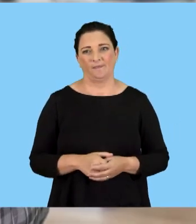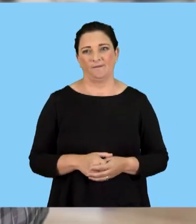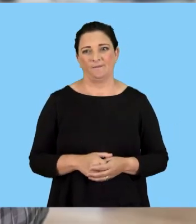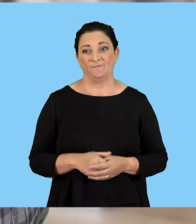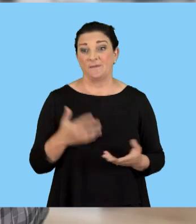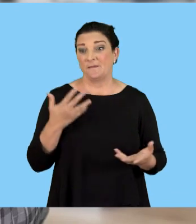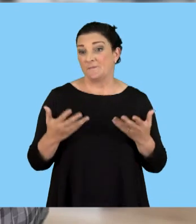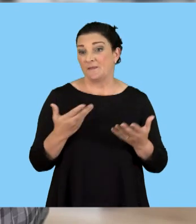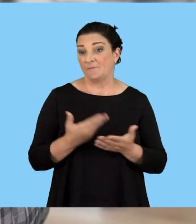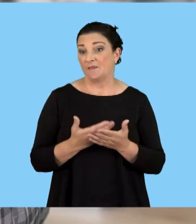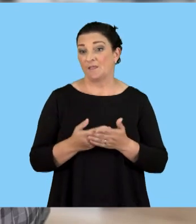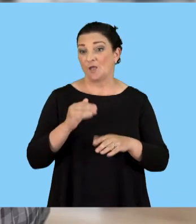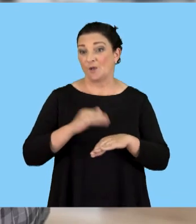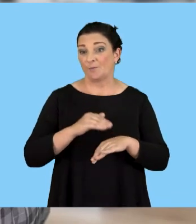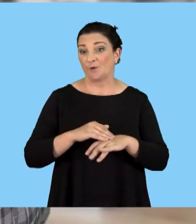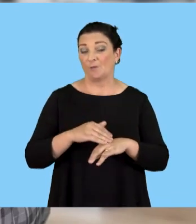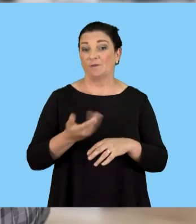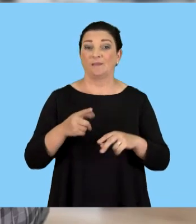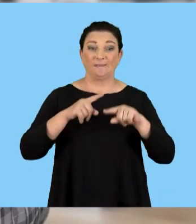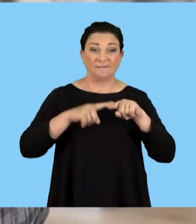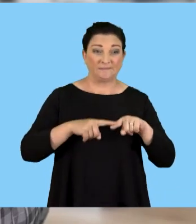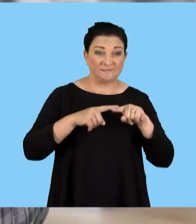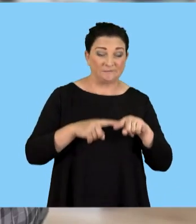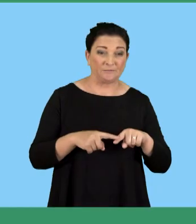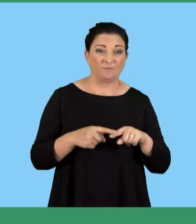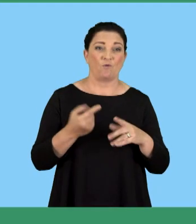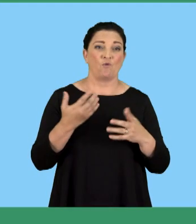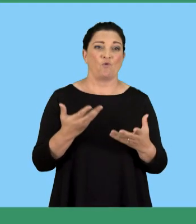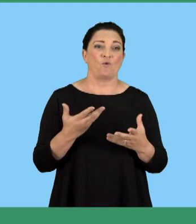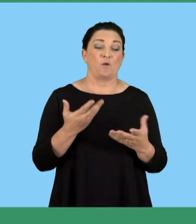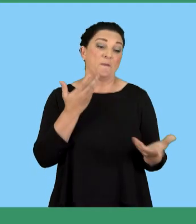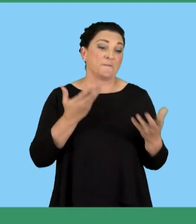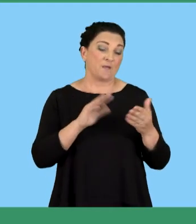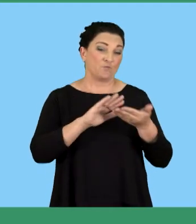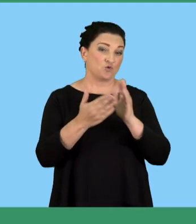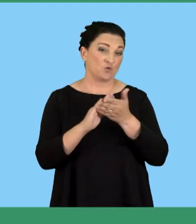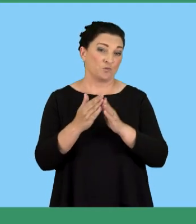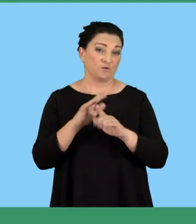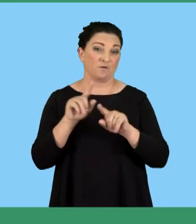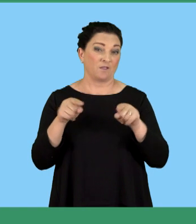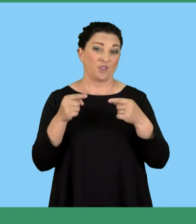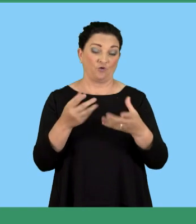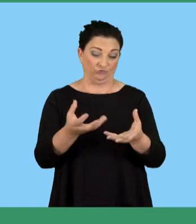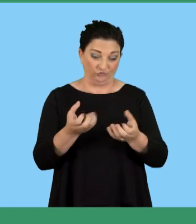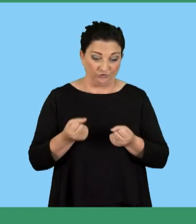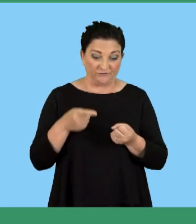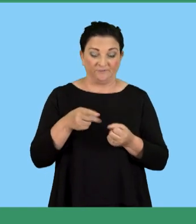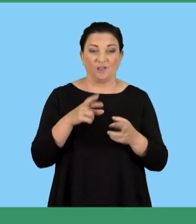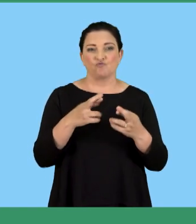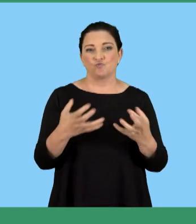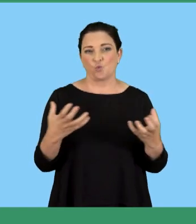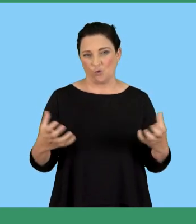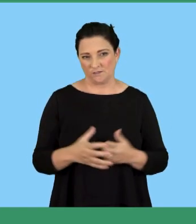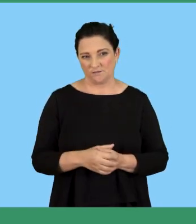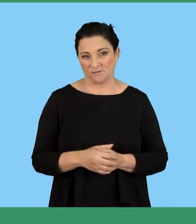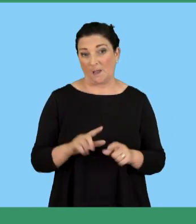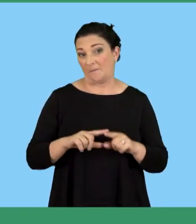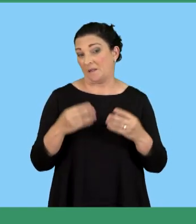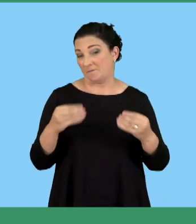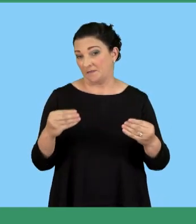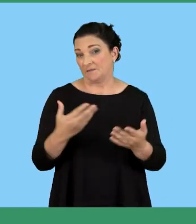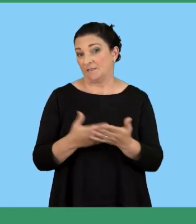maybe non-governmental organizations or organizations that help people in the community. The distribution of scarce resources